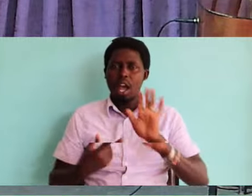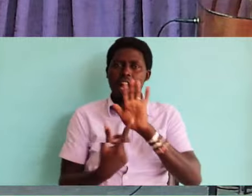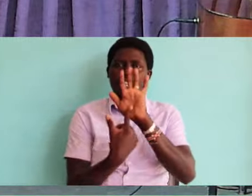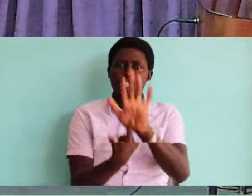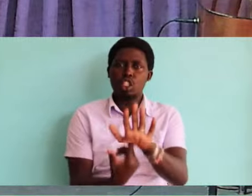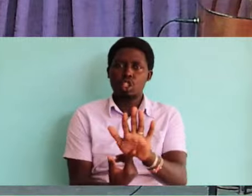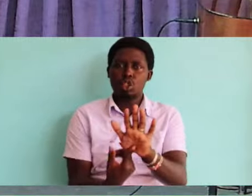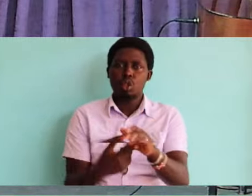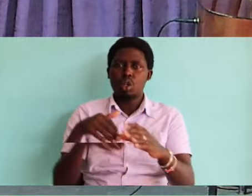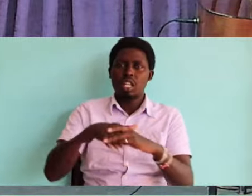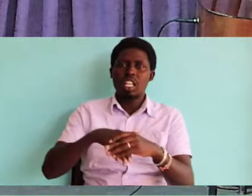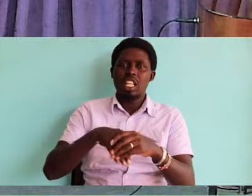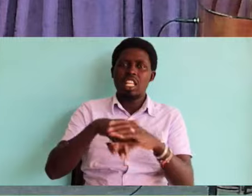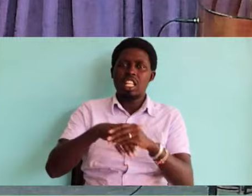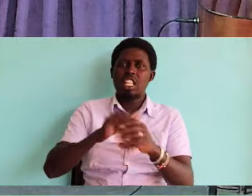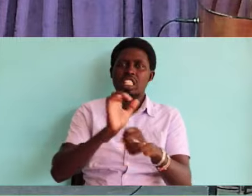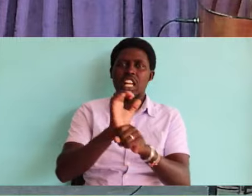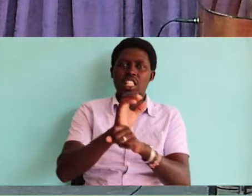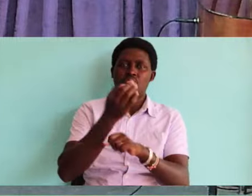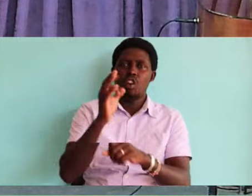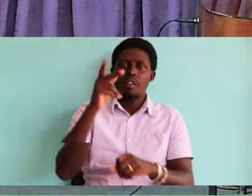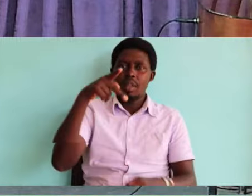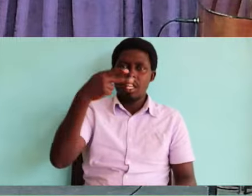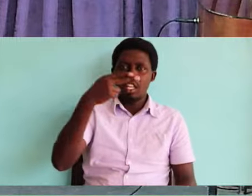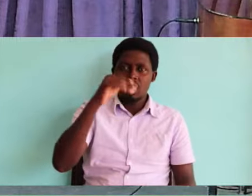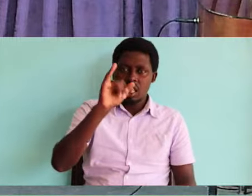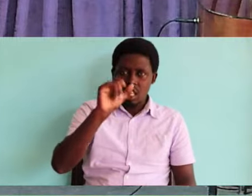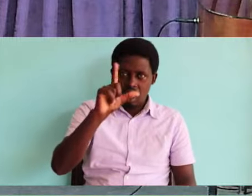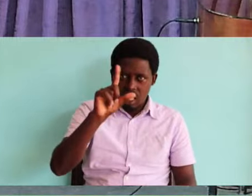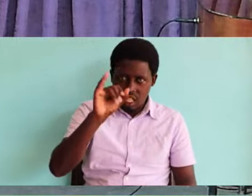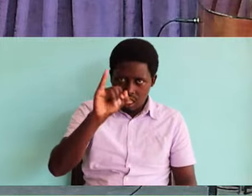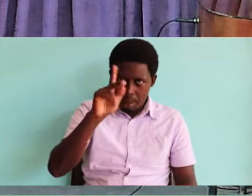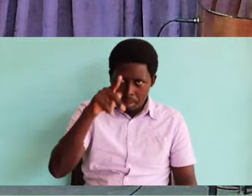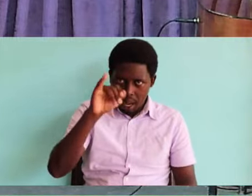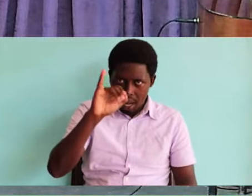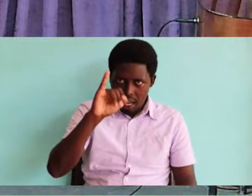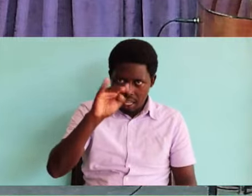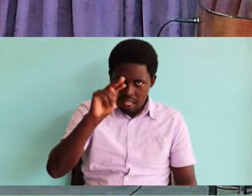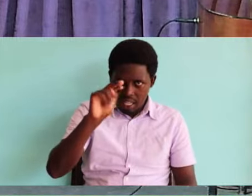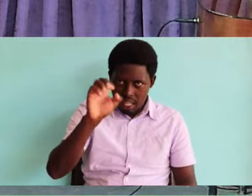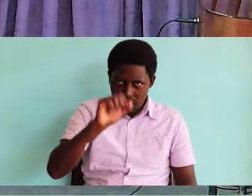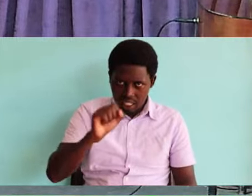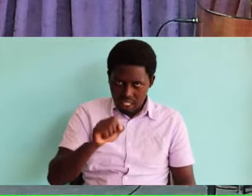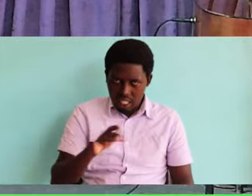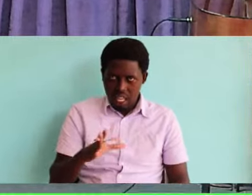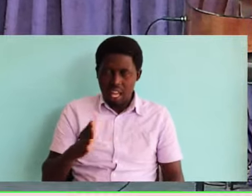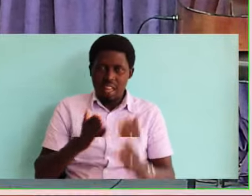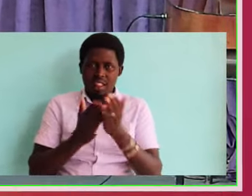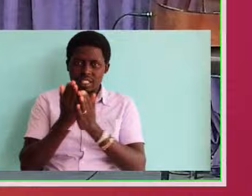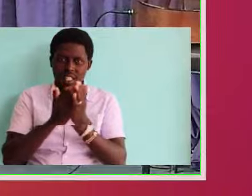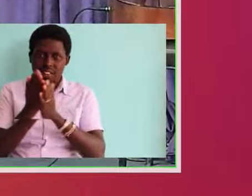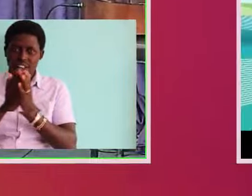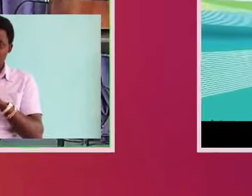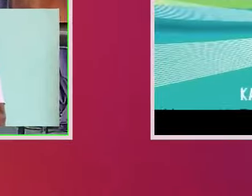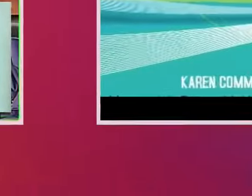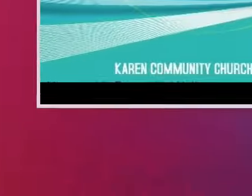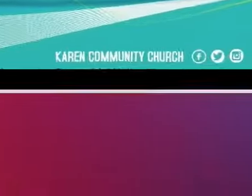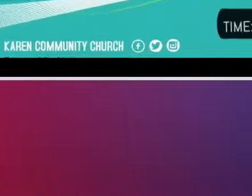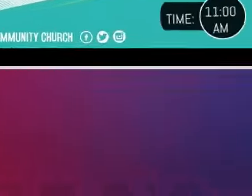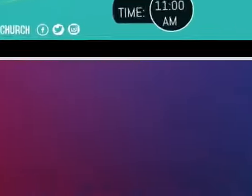church of Philippi and the servants of God, Paul, Timothy,